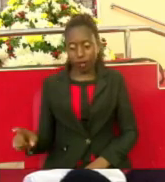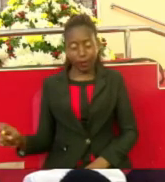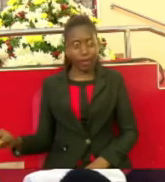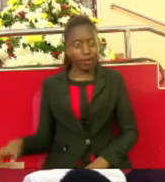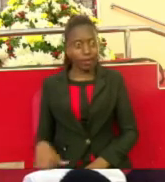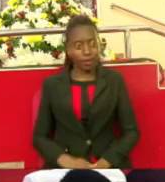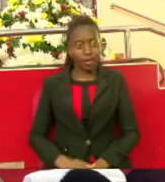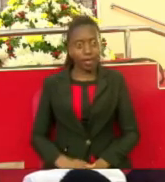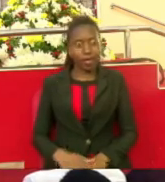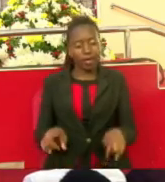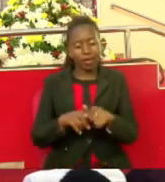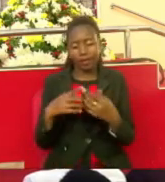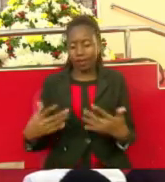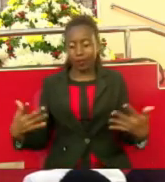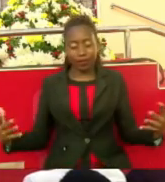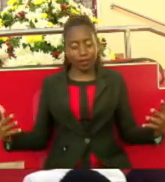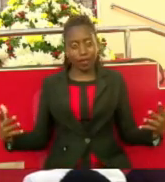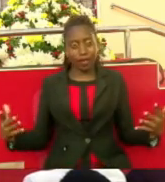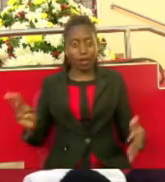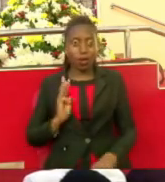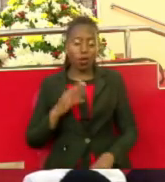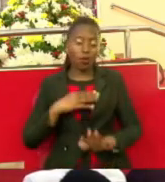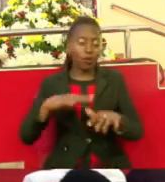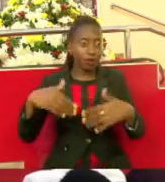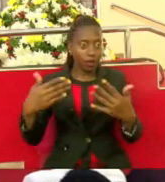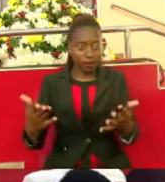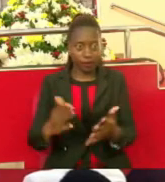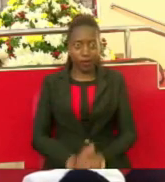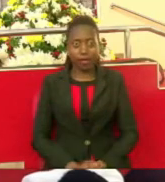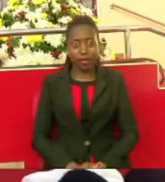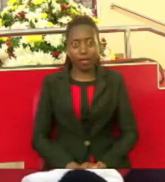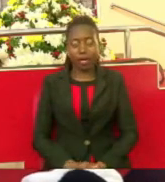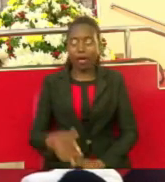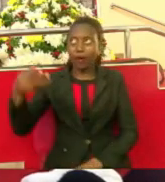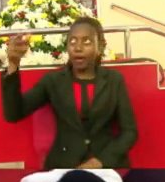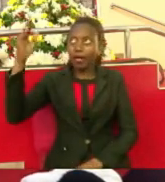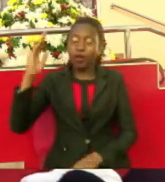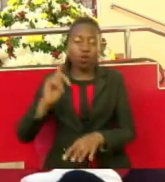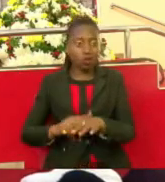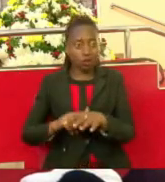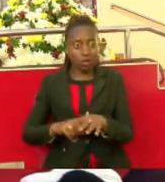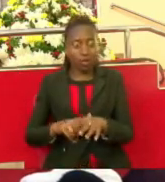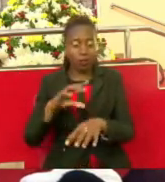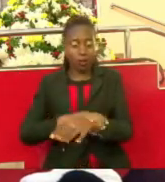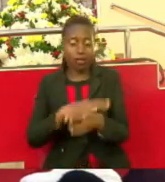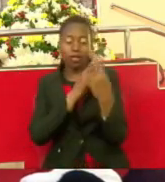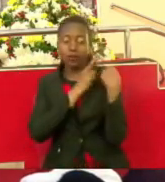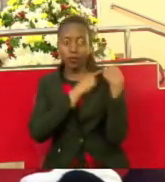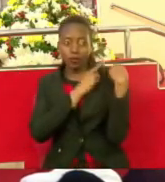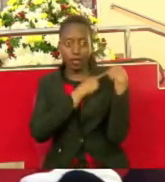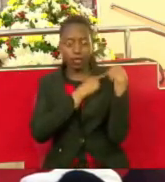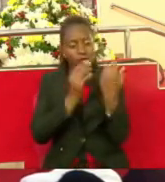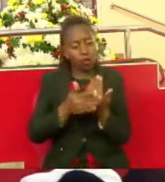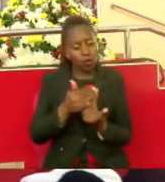The same thing we are given by God when we take the responsibility of taking care of the young children